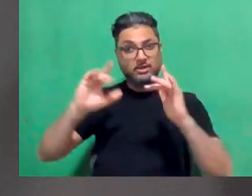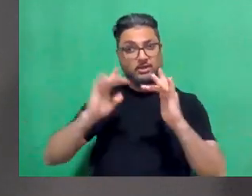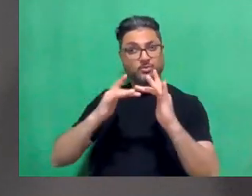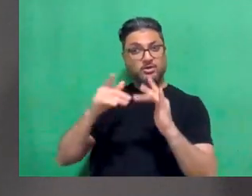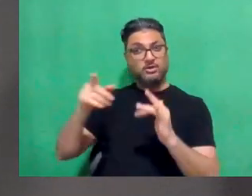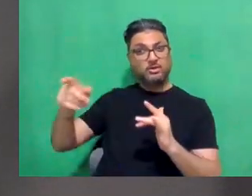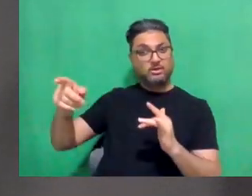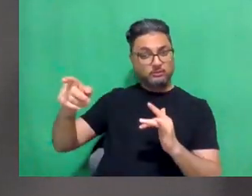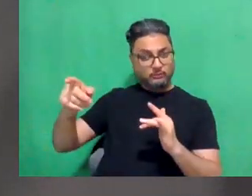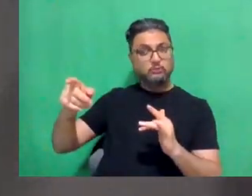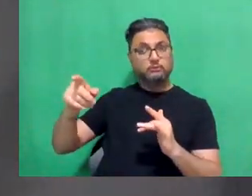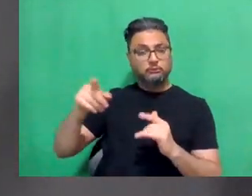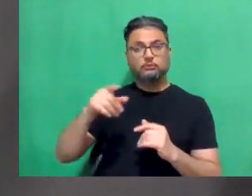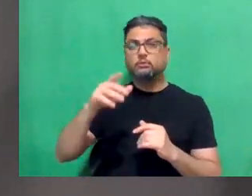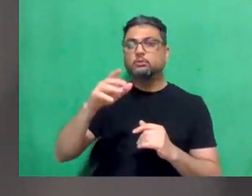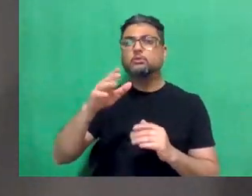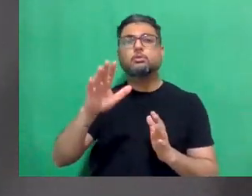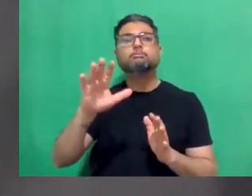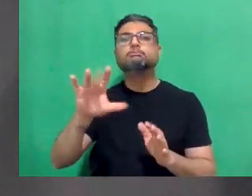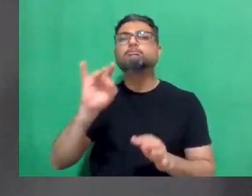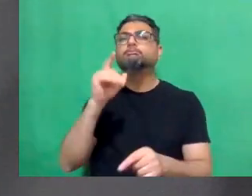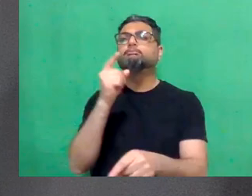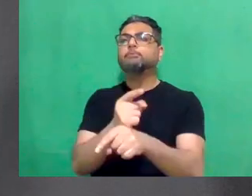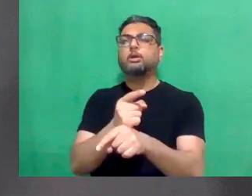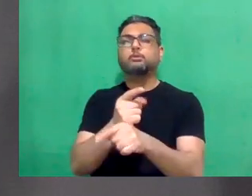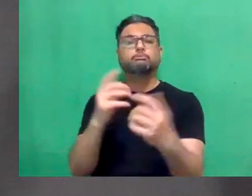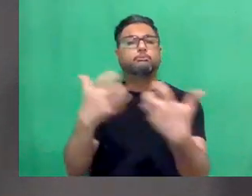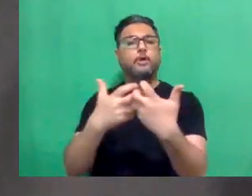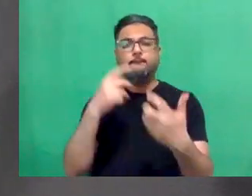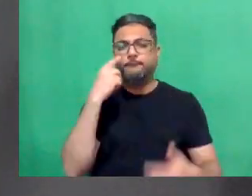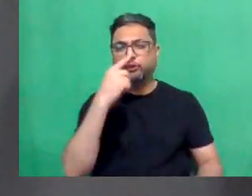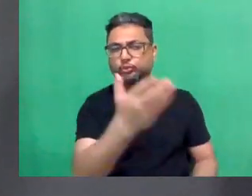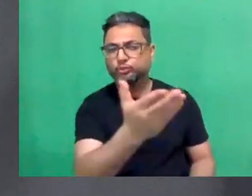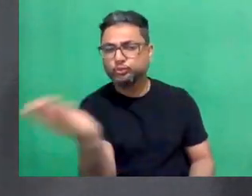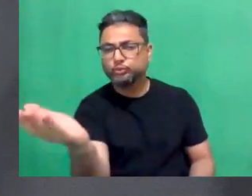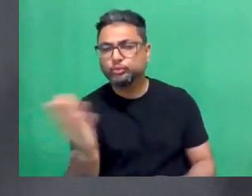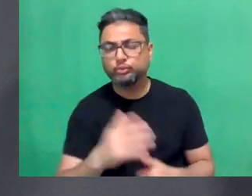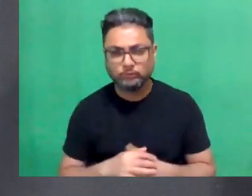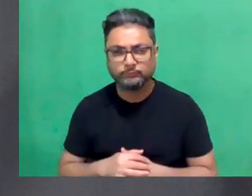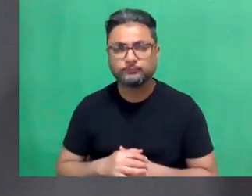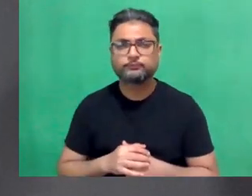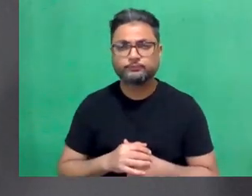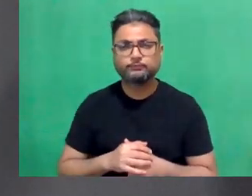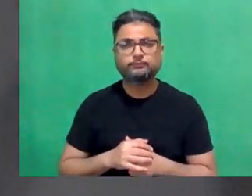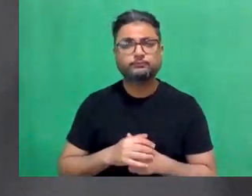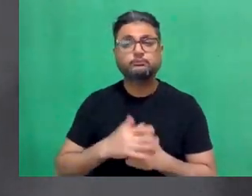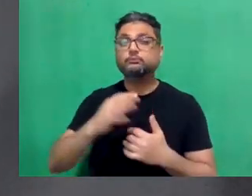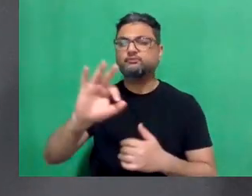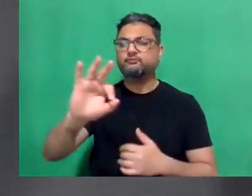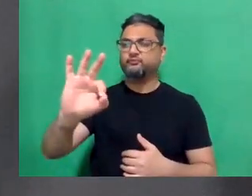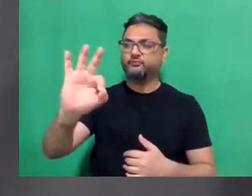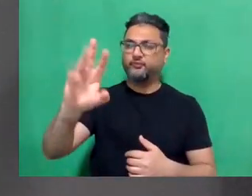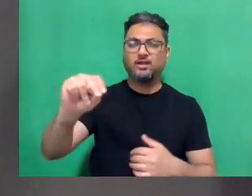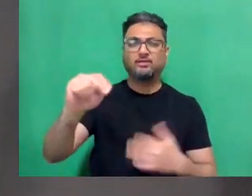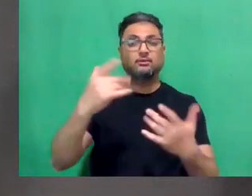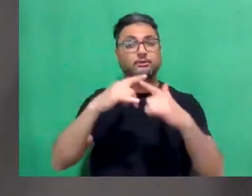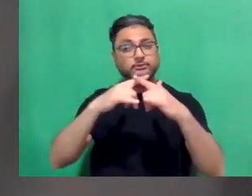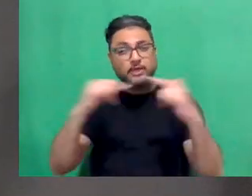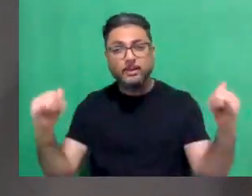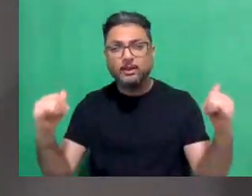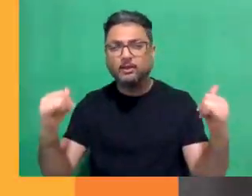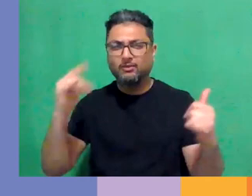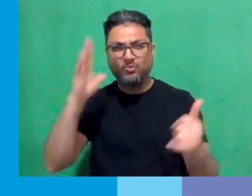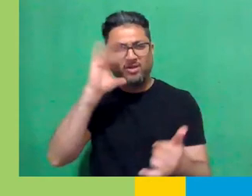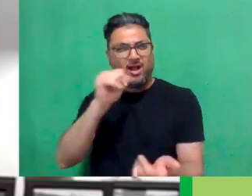one that is right for you. Being a student is all about learning, yes, but you have to have fun while doing it. Why not enjoy it while we're here?